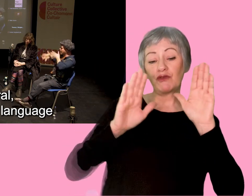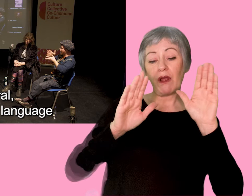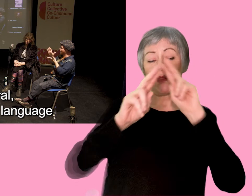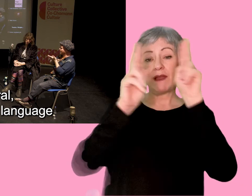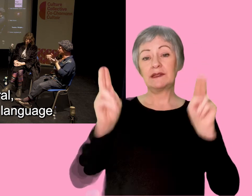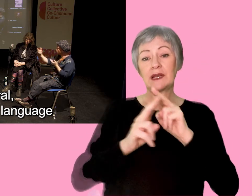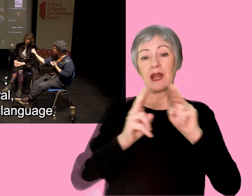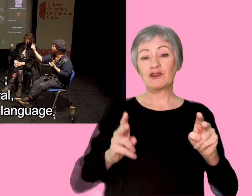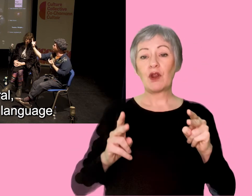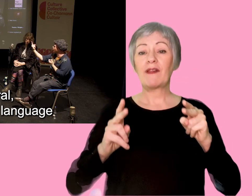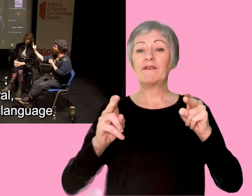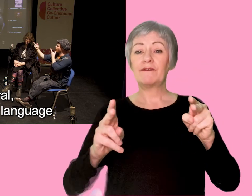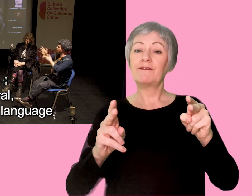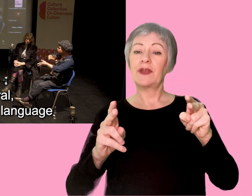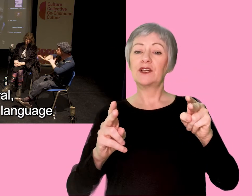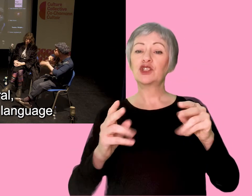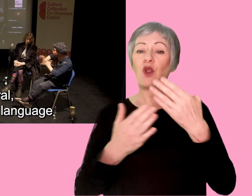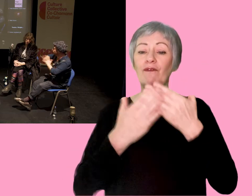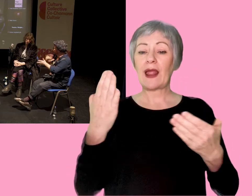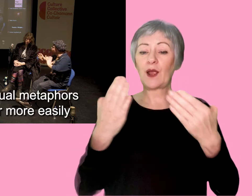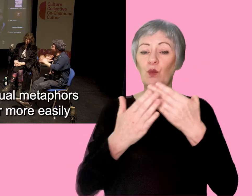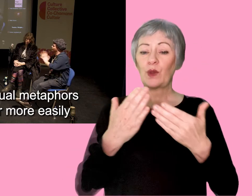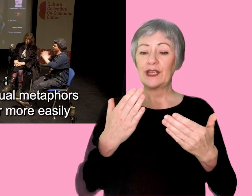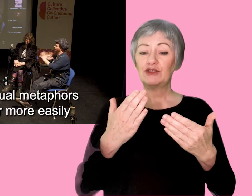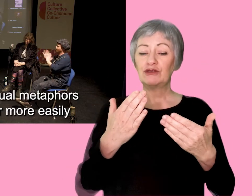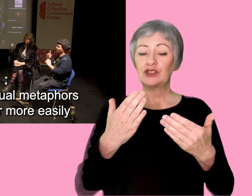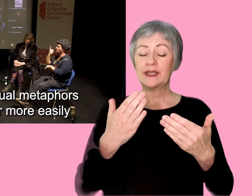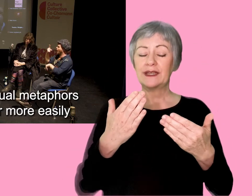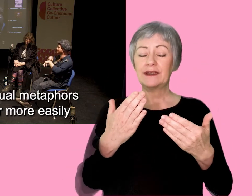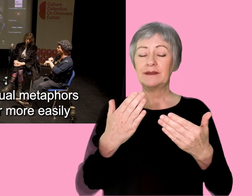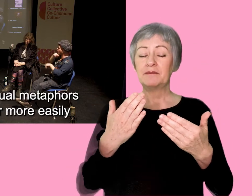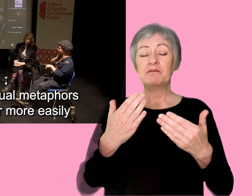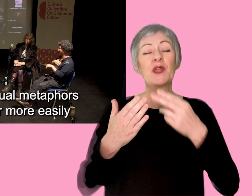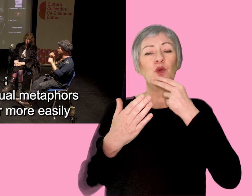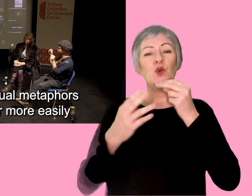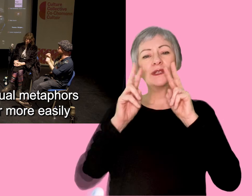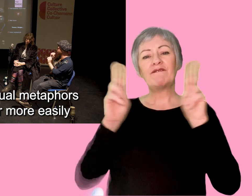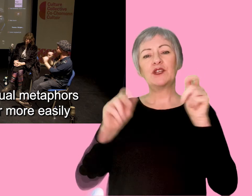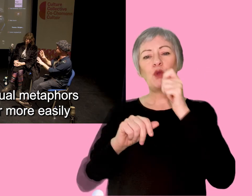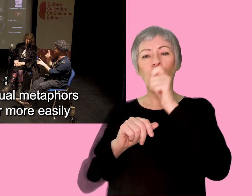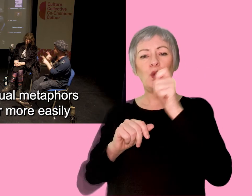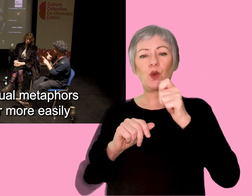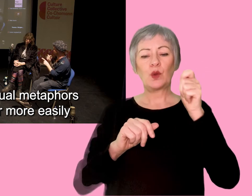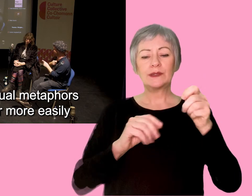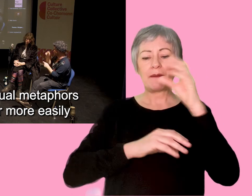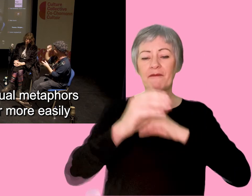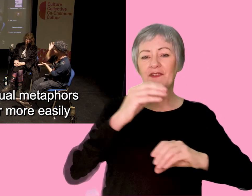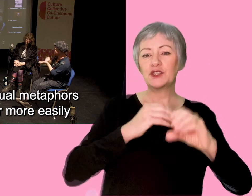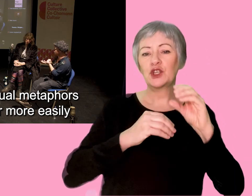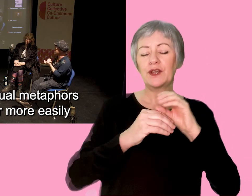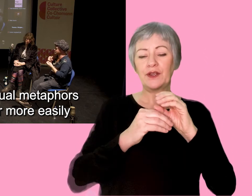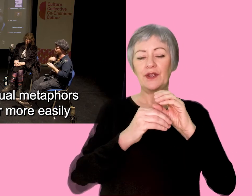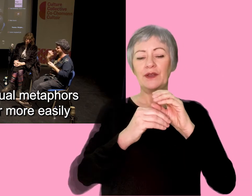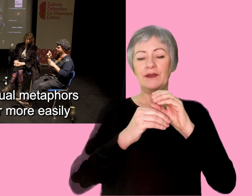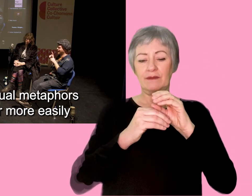international version of language and use visual cues and visual metaphors to